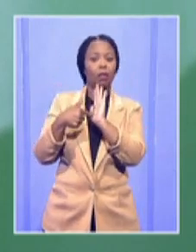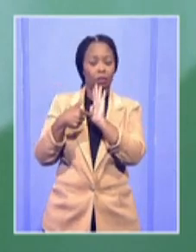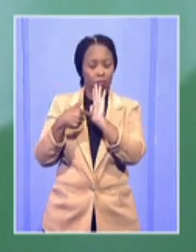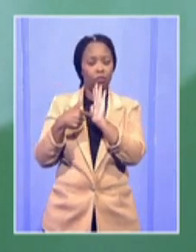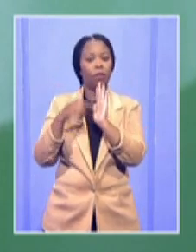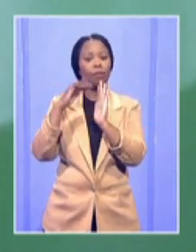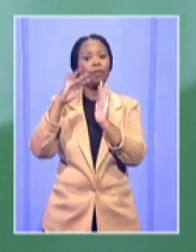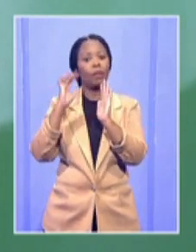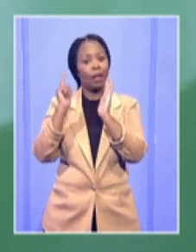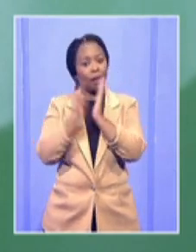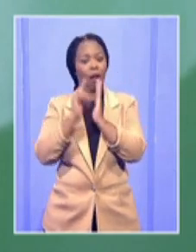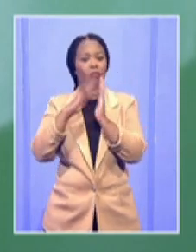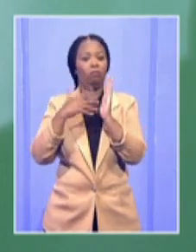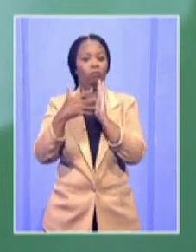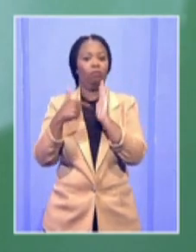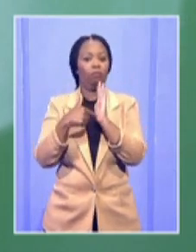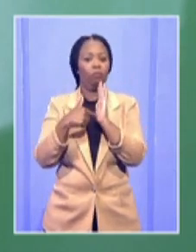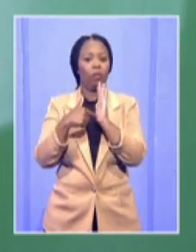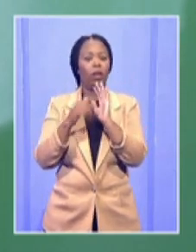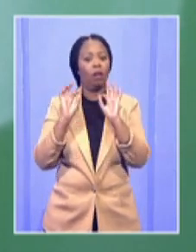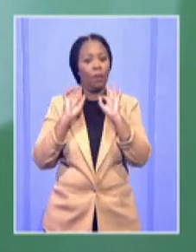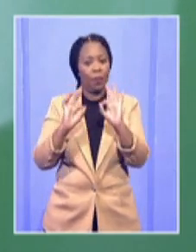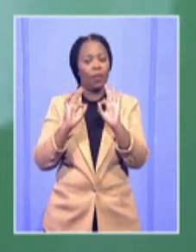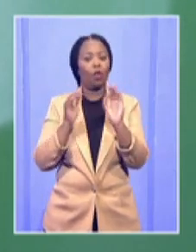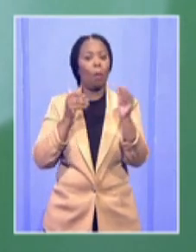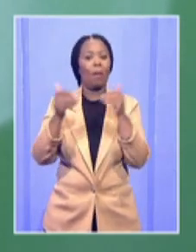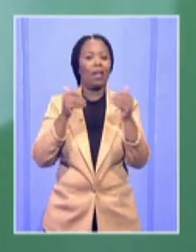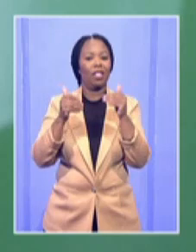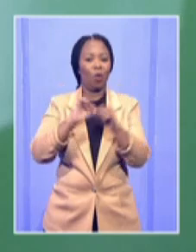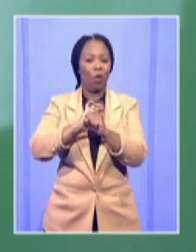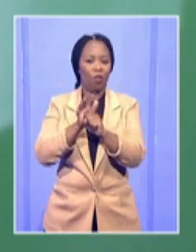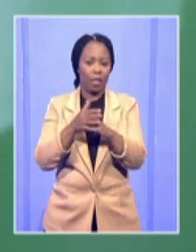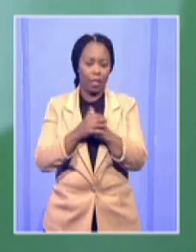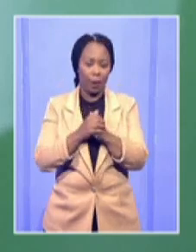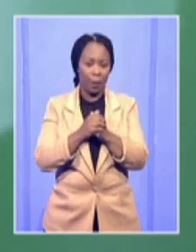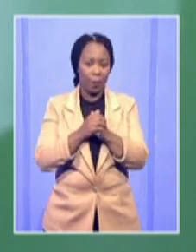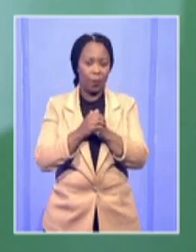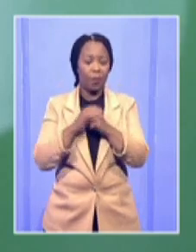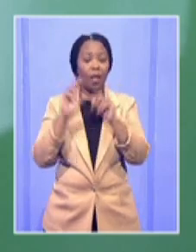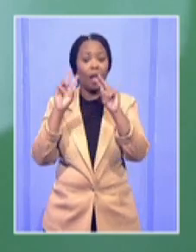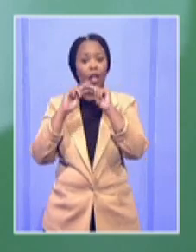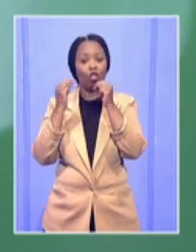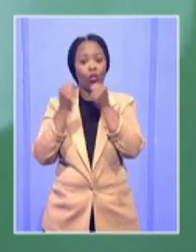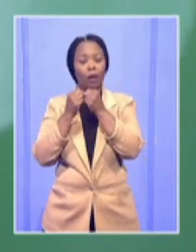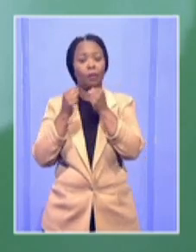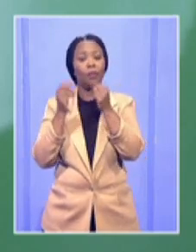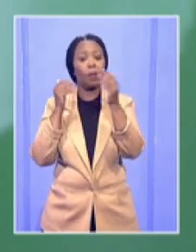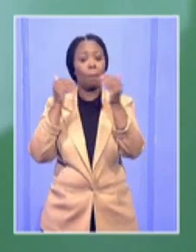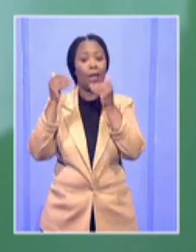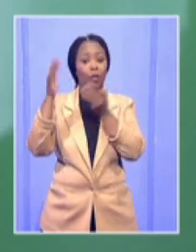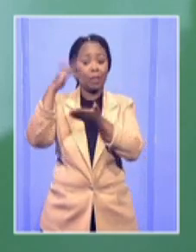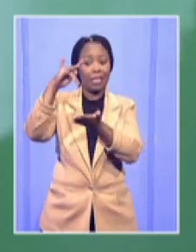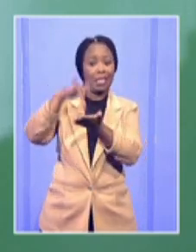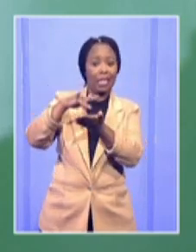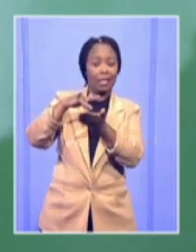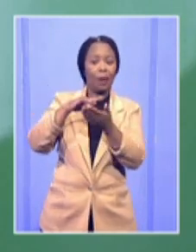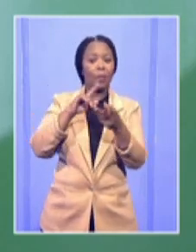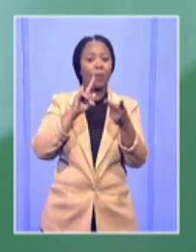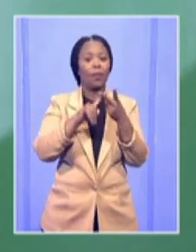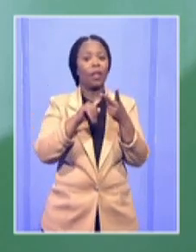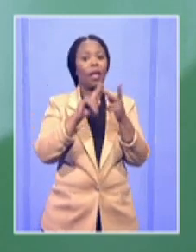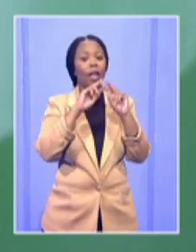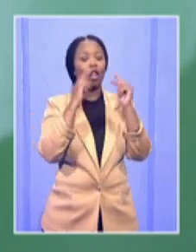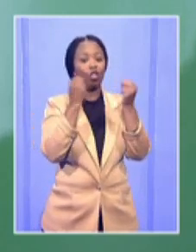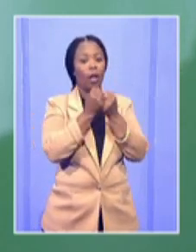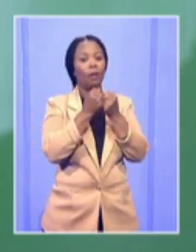framework for managing the COVID-19 threat. The National Disaster Management Center and the National Joint Operation and